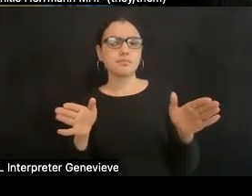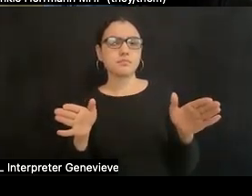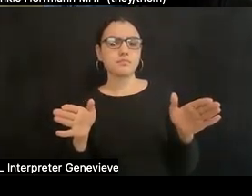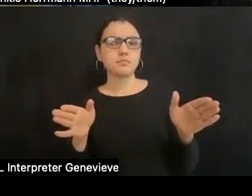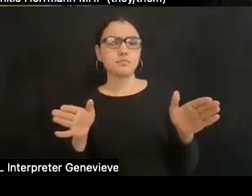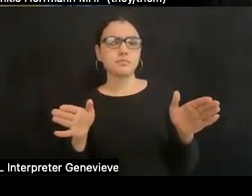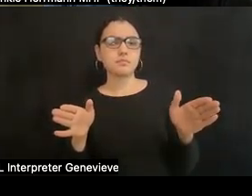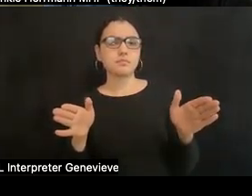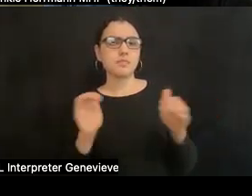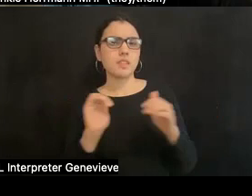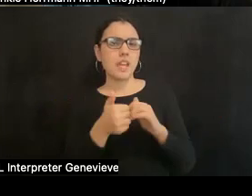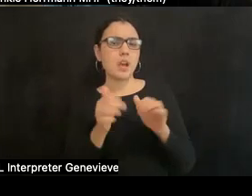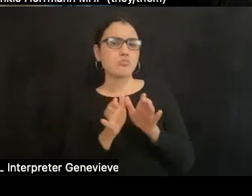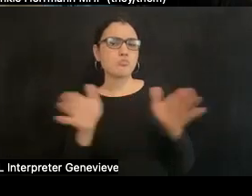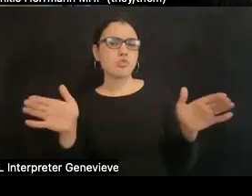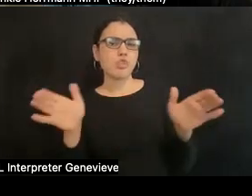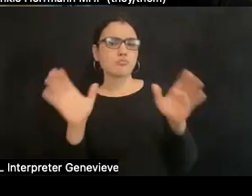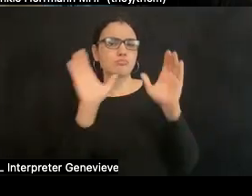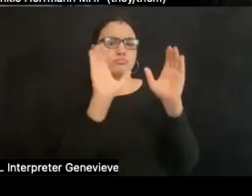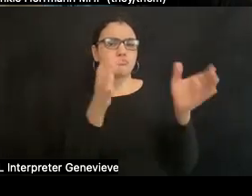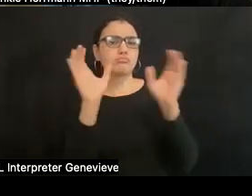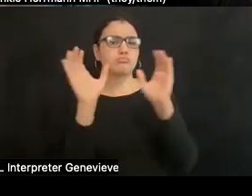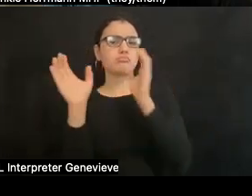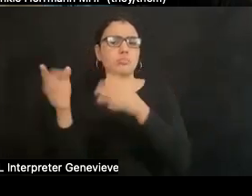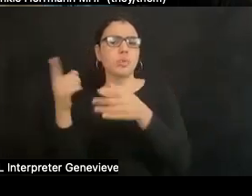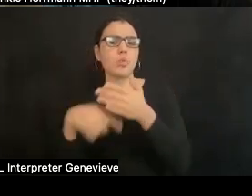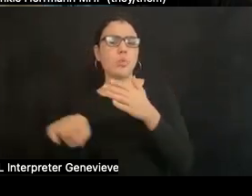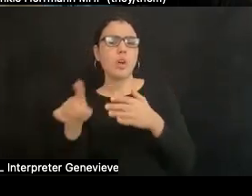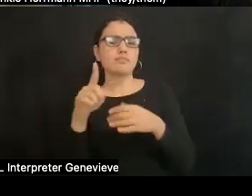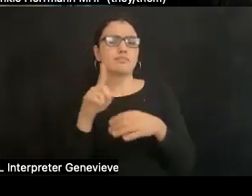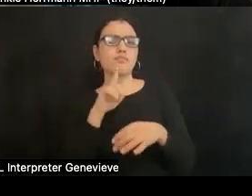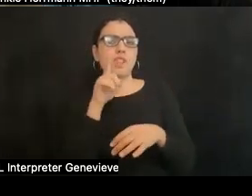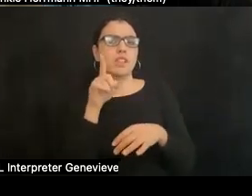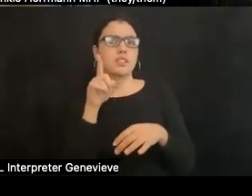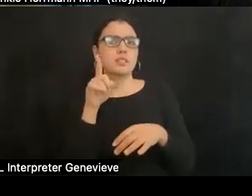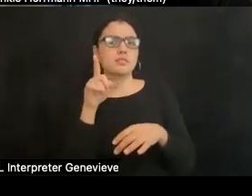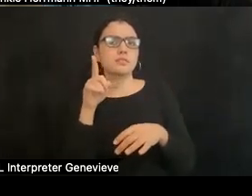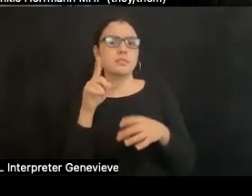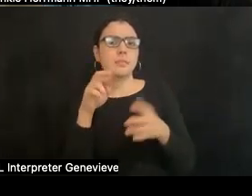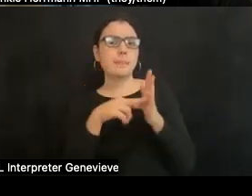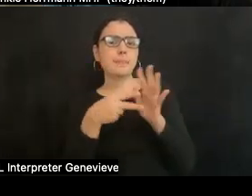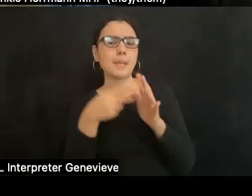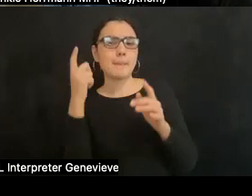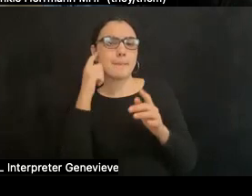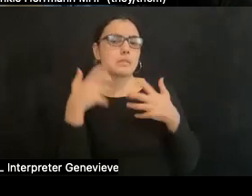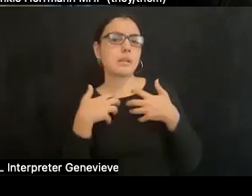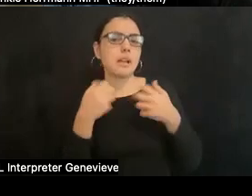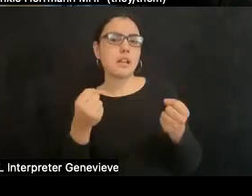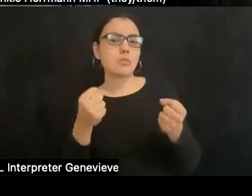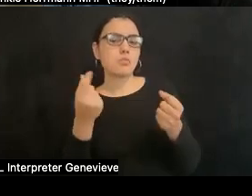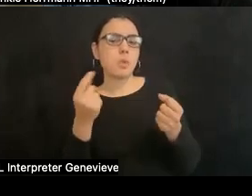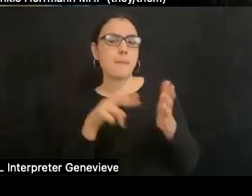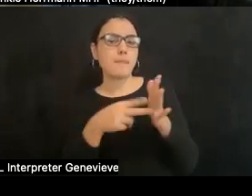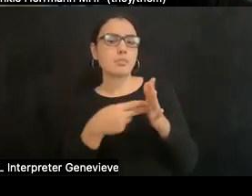how broad the categories of like what is considered a mental health issue is considered for the purposes of